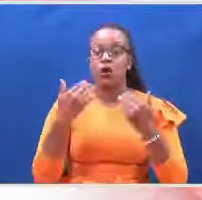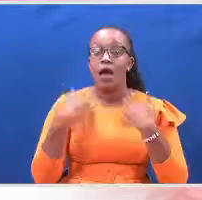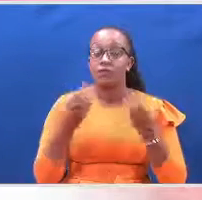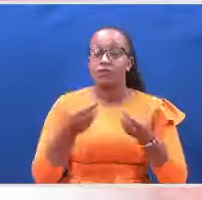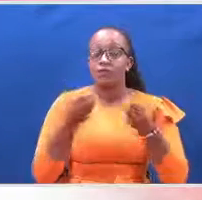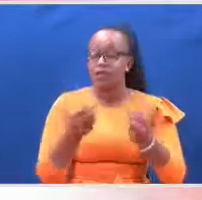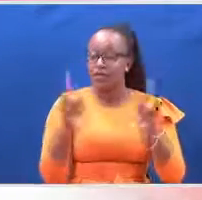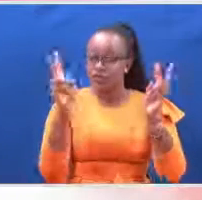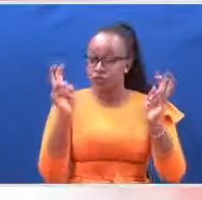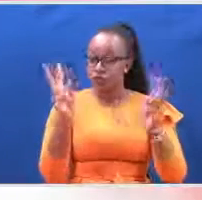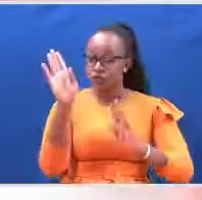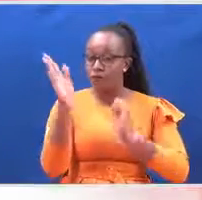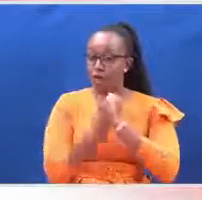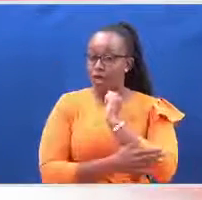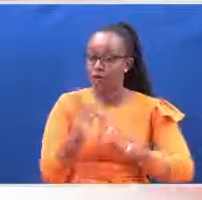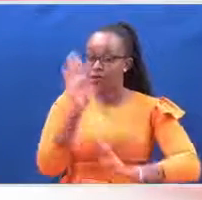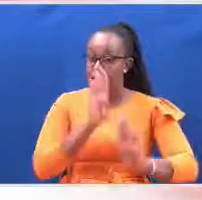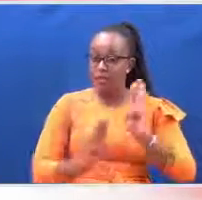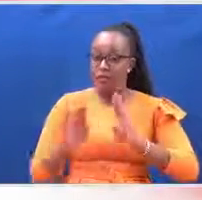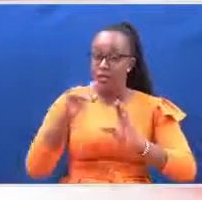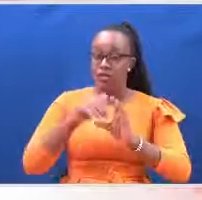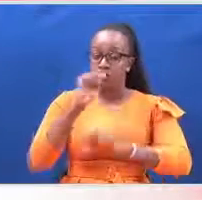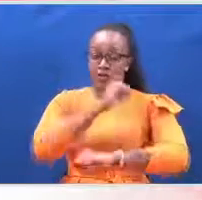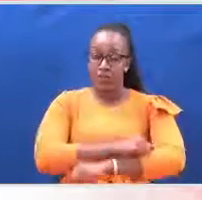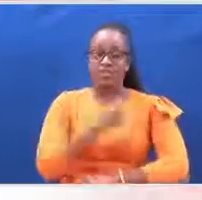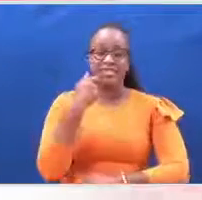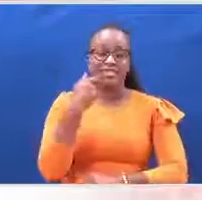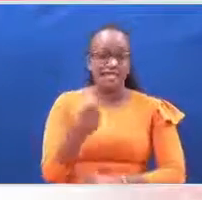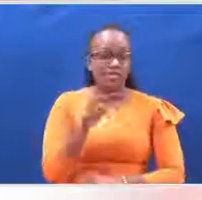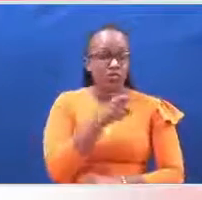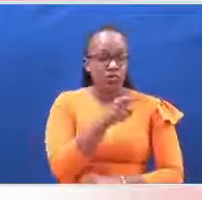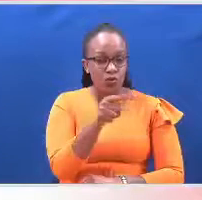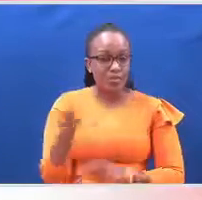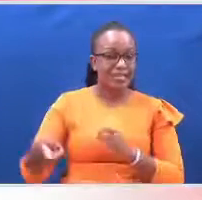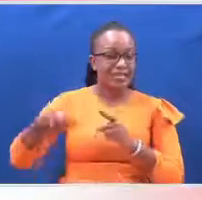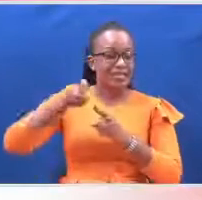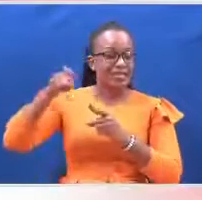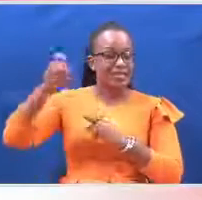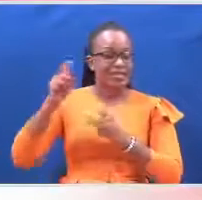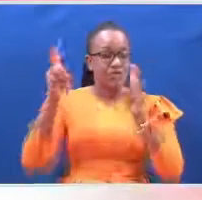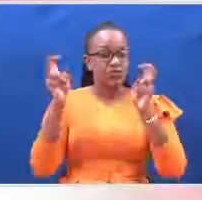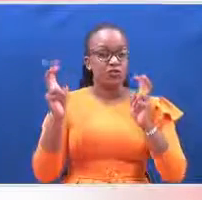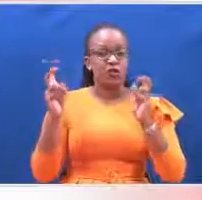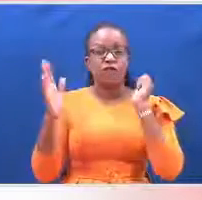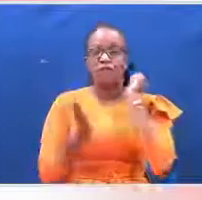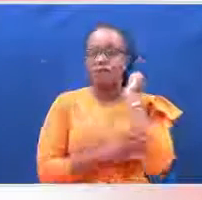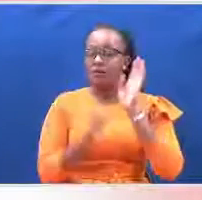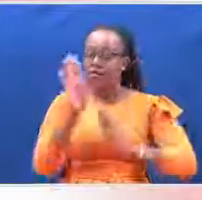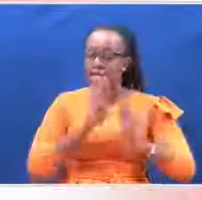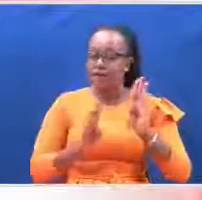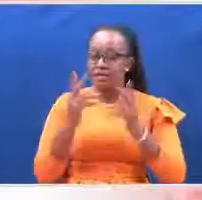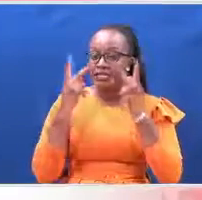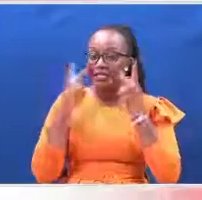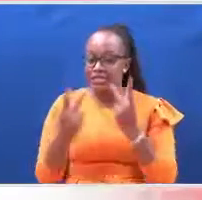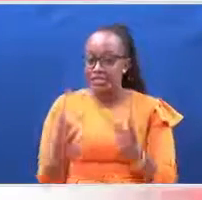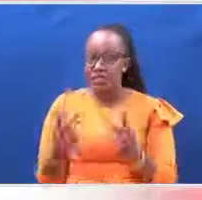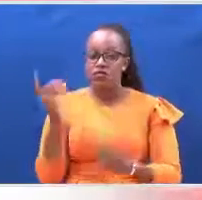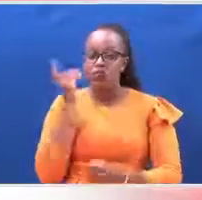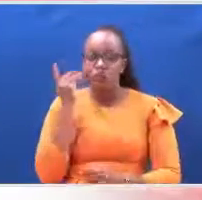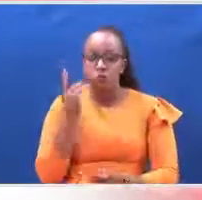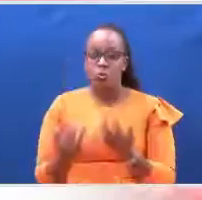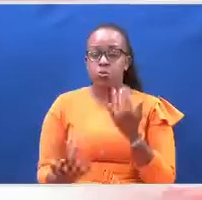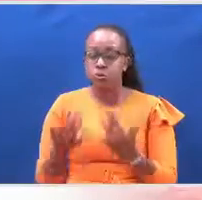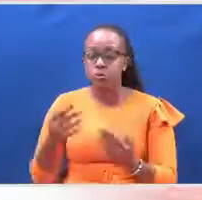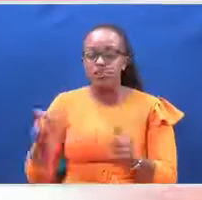learning institutions. Ombaka says that the rising cases of indiscipline that have seen students burn down dormitories and other school